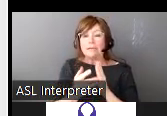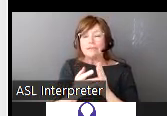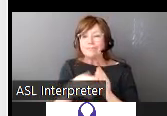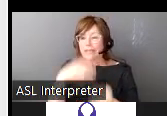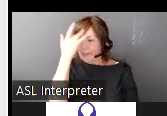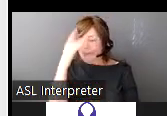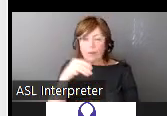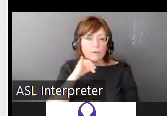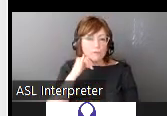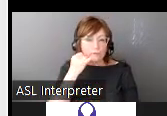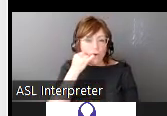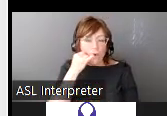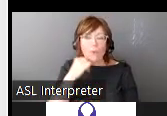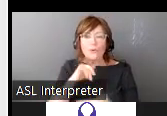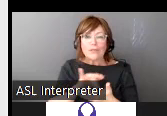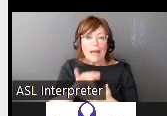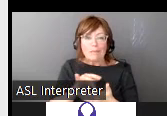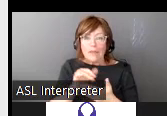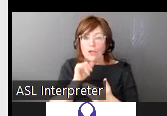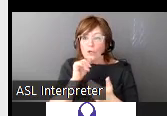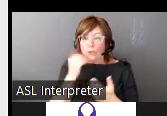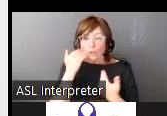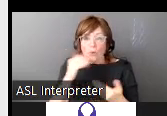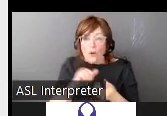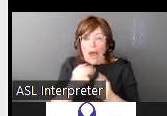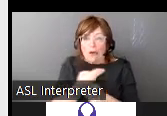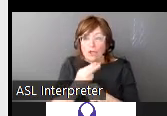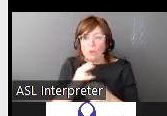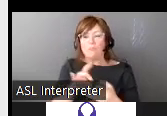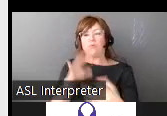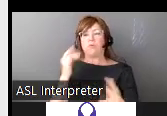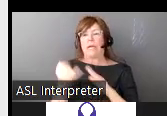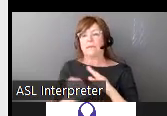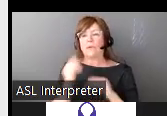or tablets. And the last risk factor,